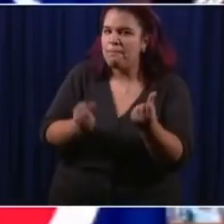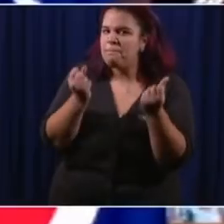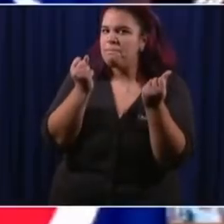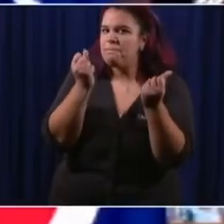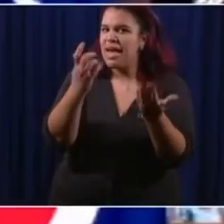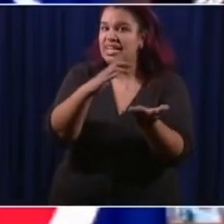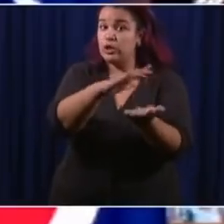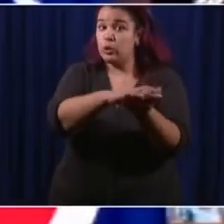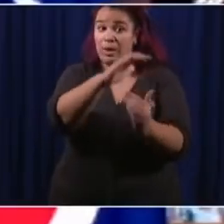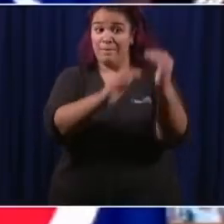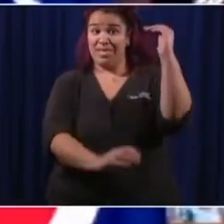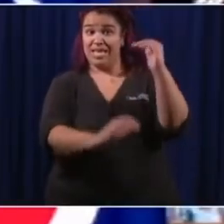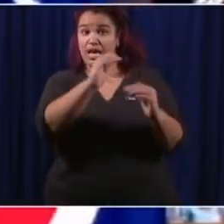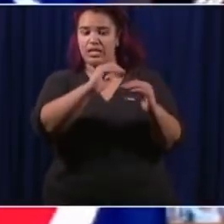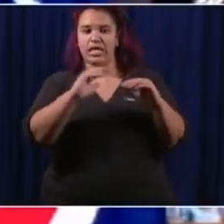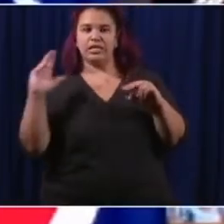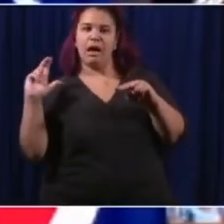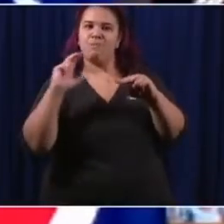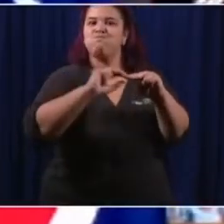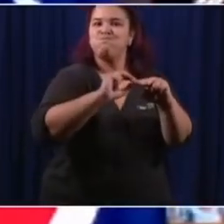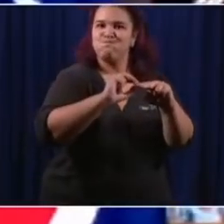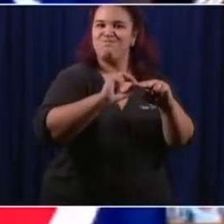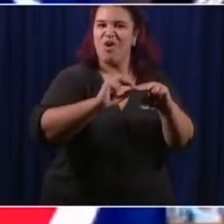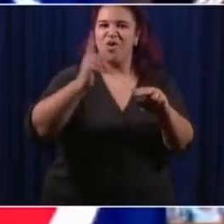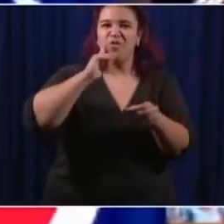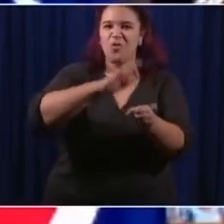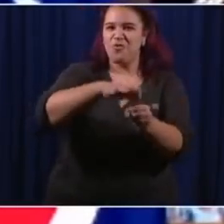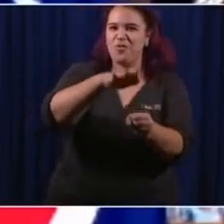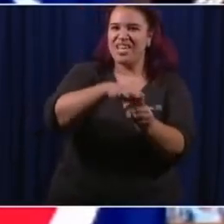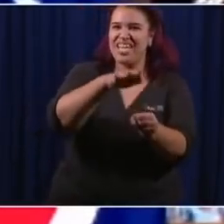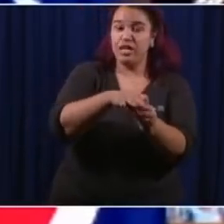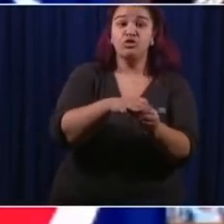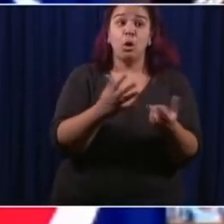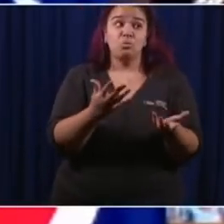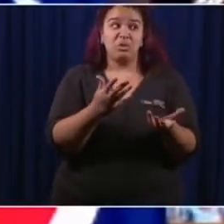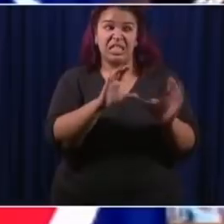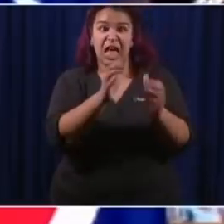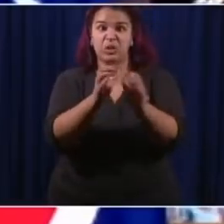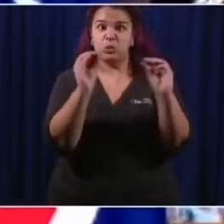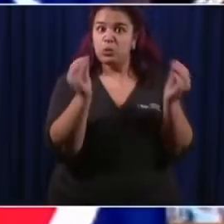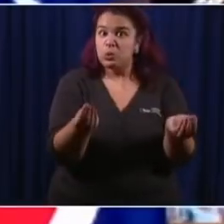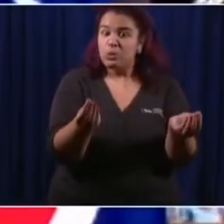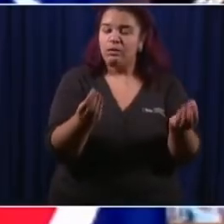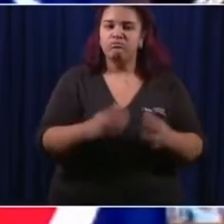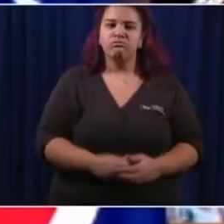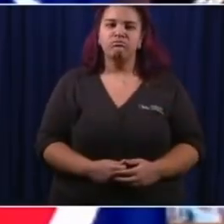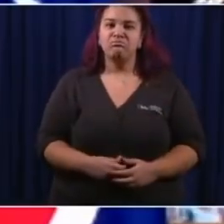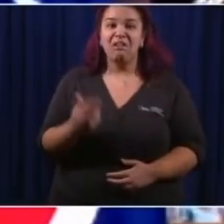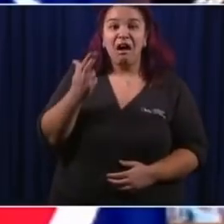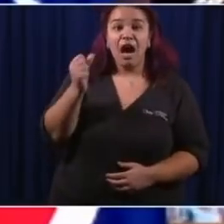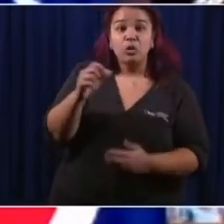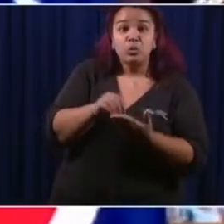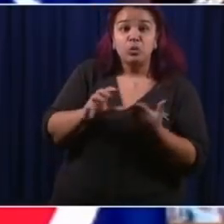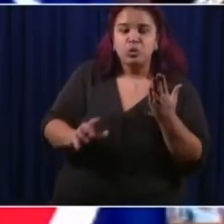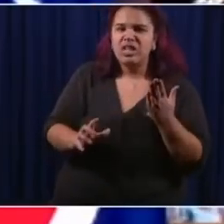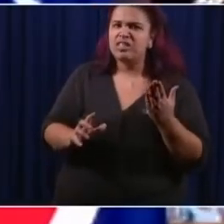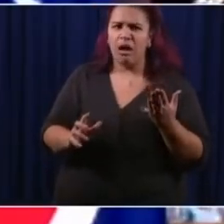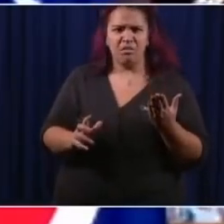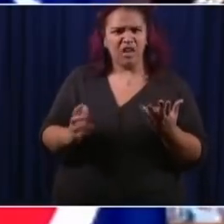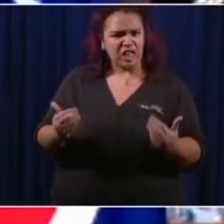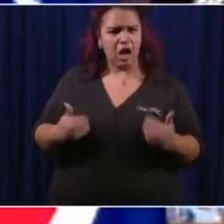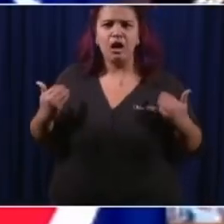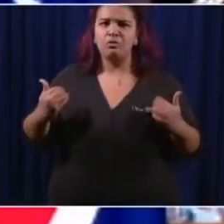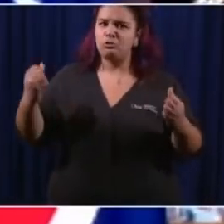school seniors to poll workers. They're young, they're strong, and they also can make a little money at the same time. So we